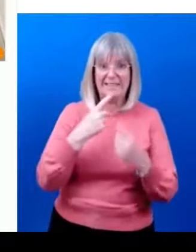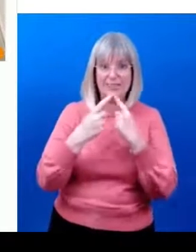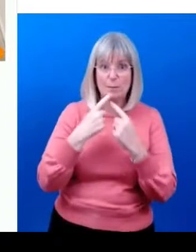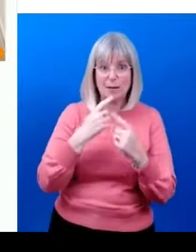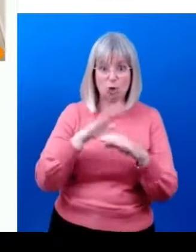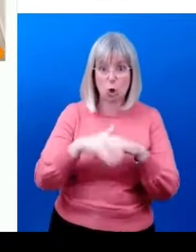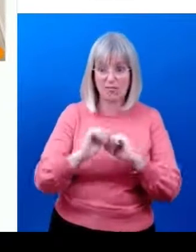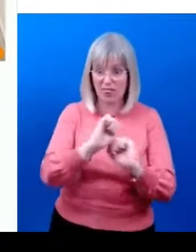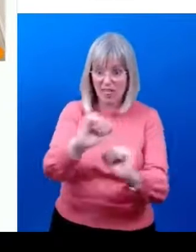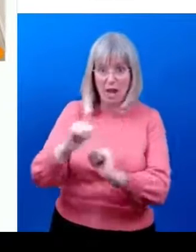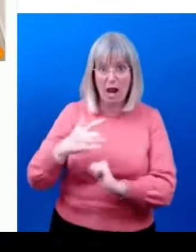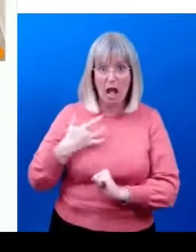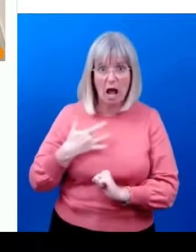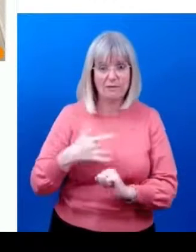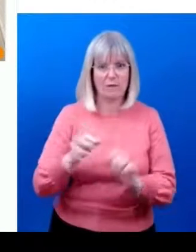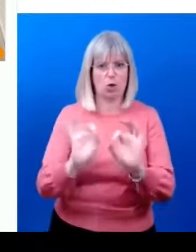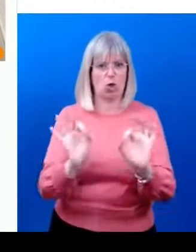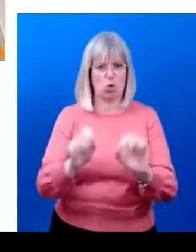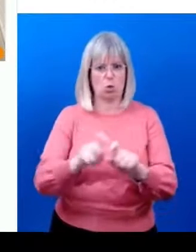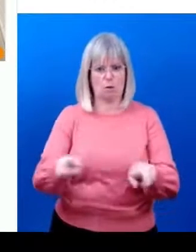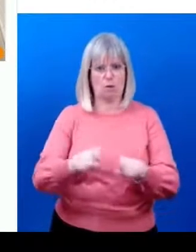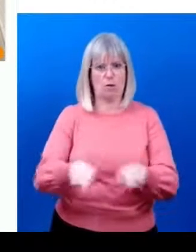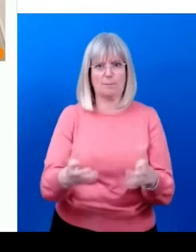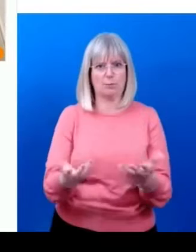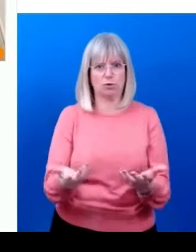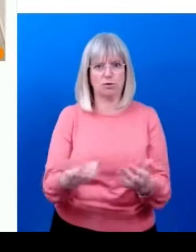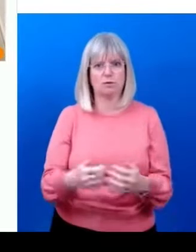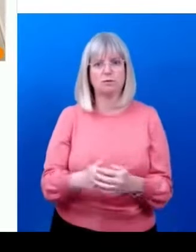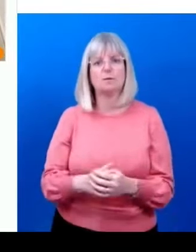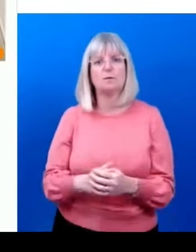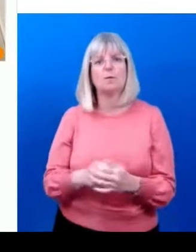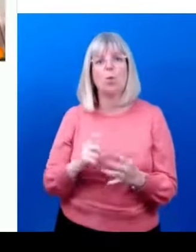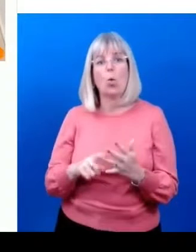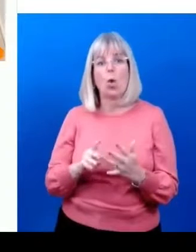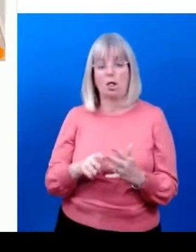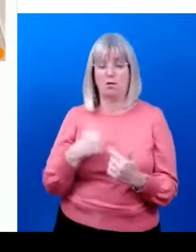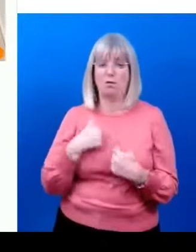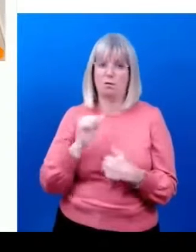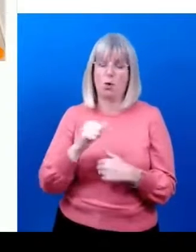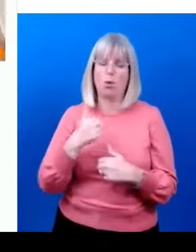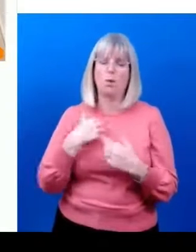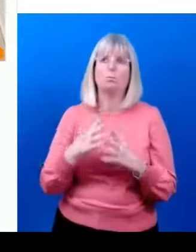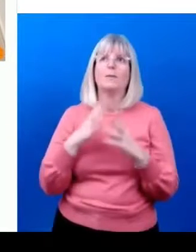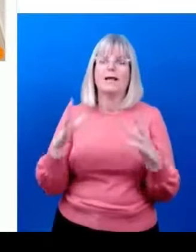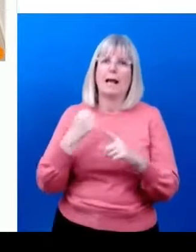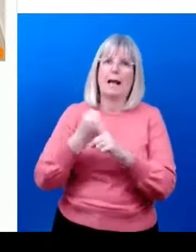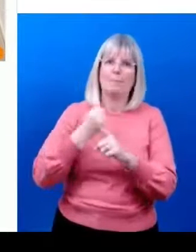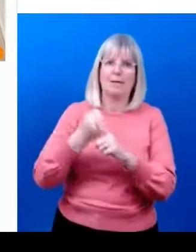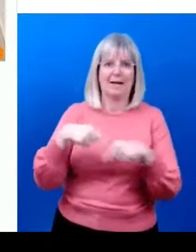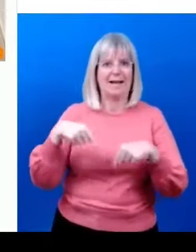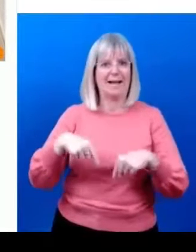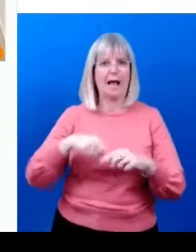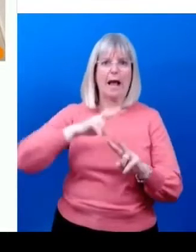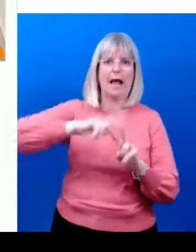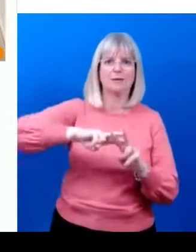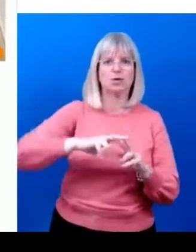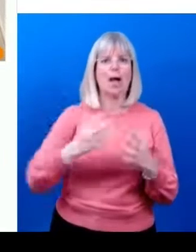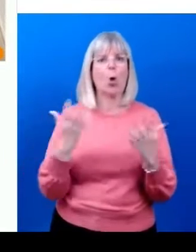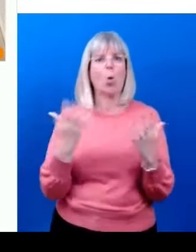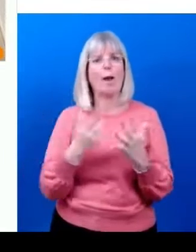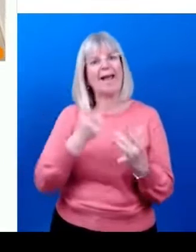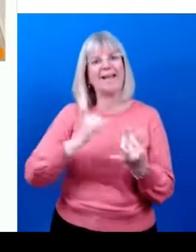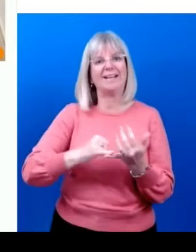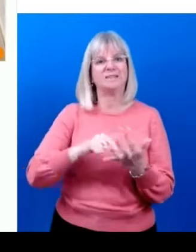huge campaign, hashtag where's the interpreter. We had Boris Johnson delivering public information and no